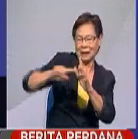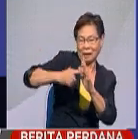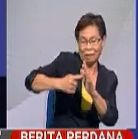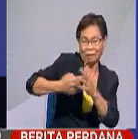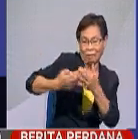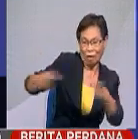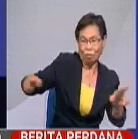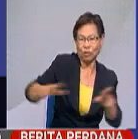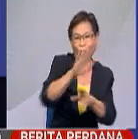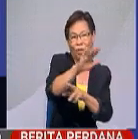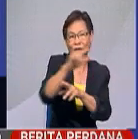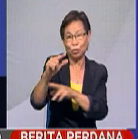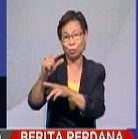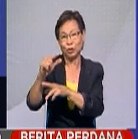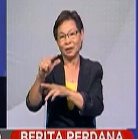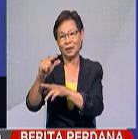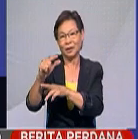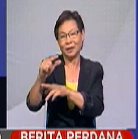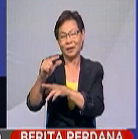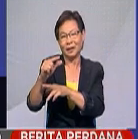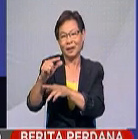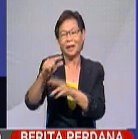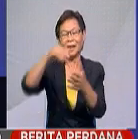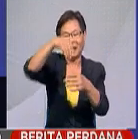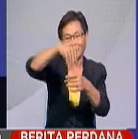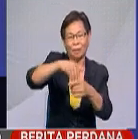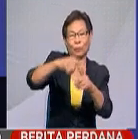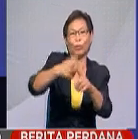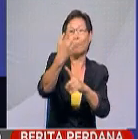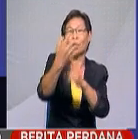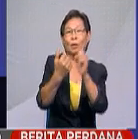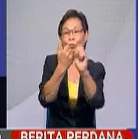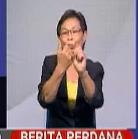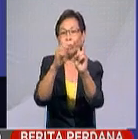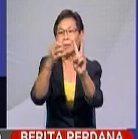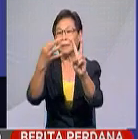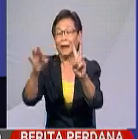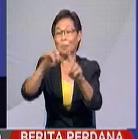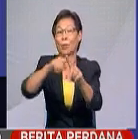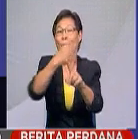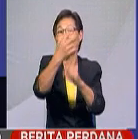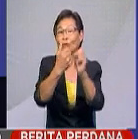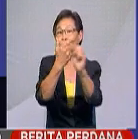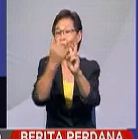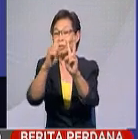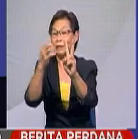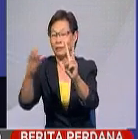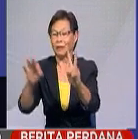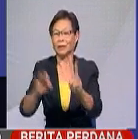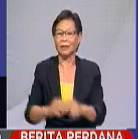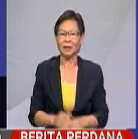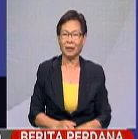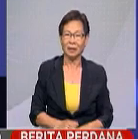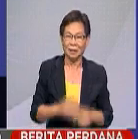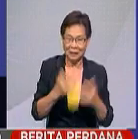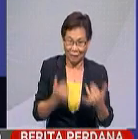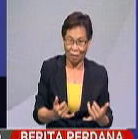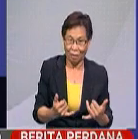5G Malaysia Showcase in April 2019, preparations to deploy